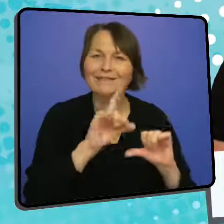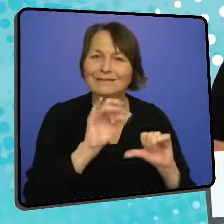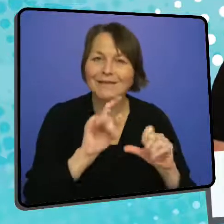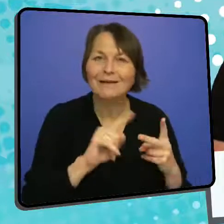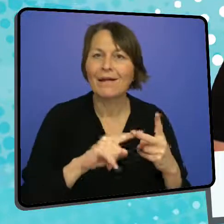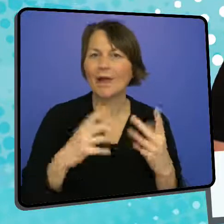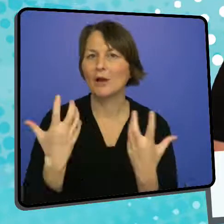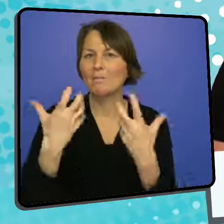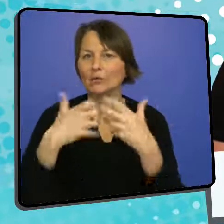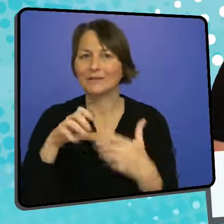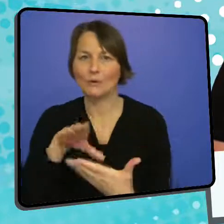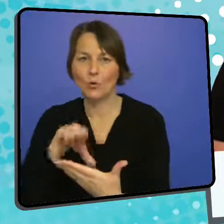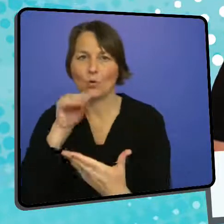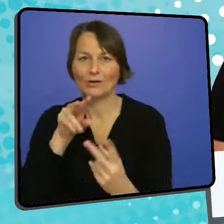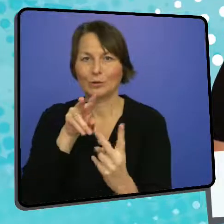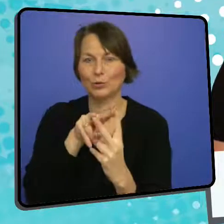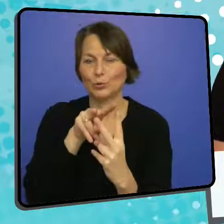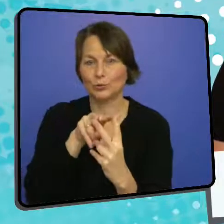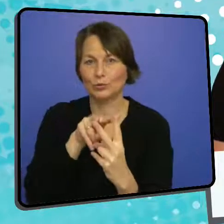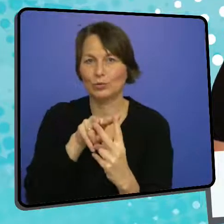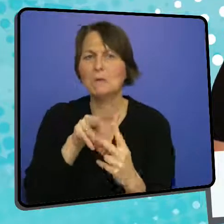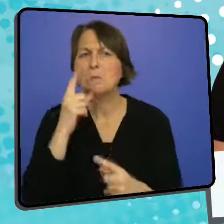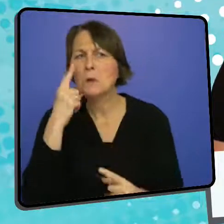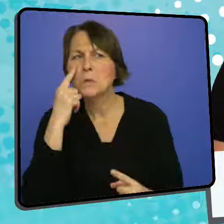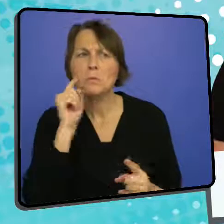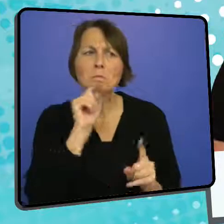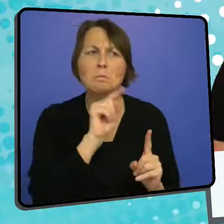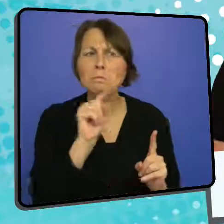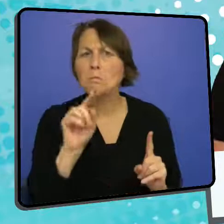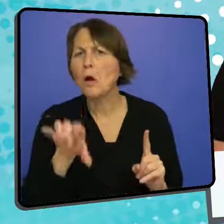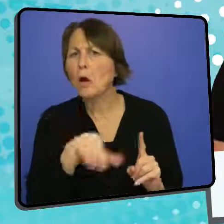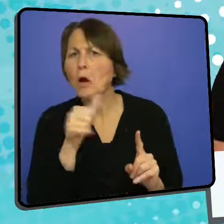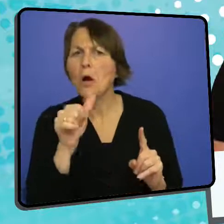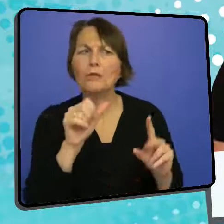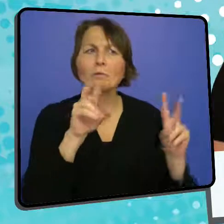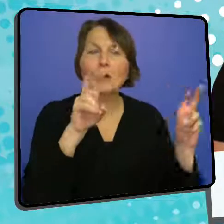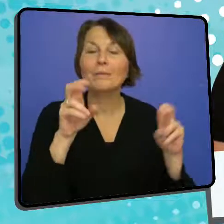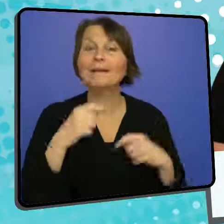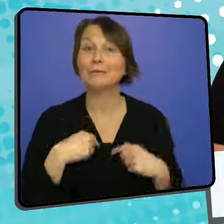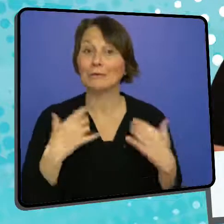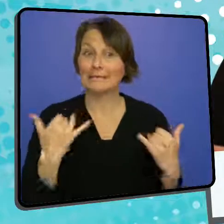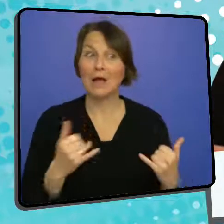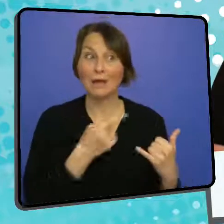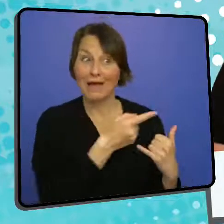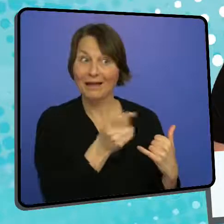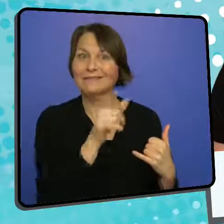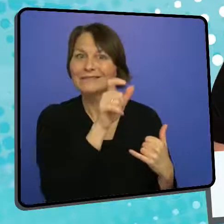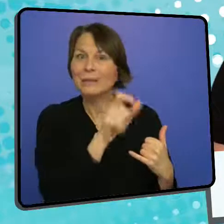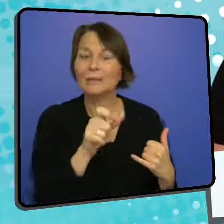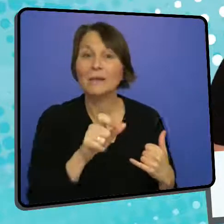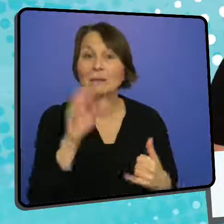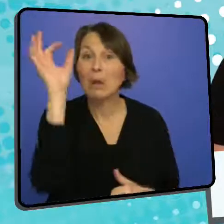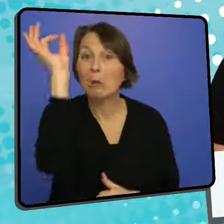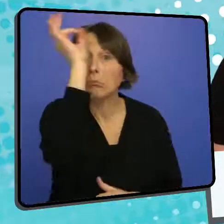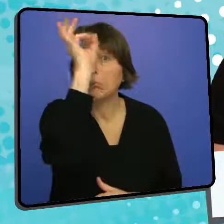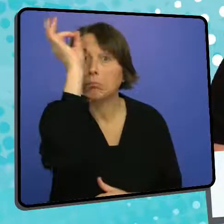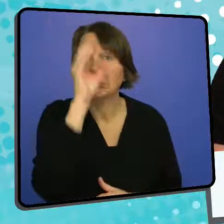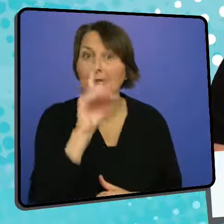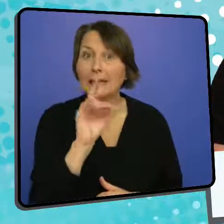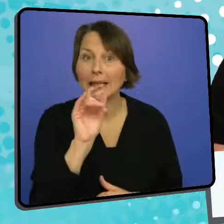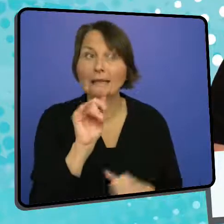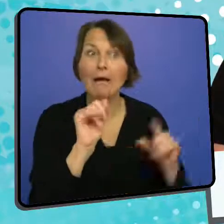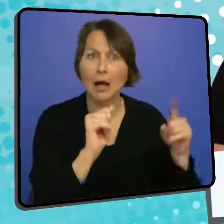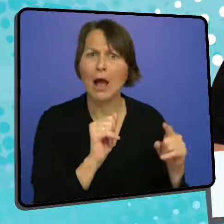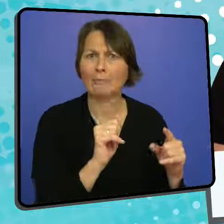exploring other options to bridge the gap between people that know nothing about data to people that can confidently do